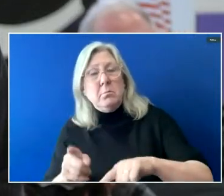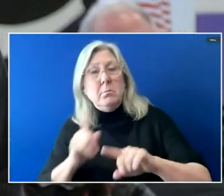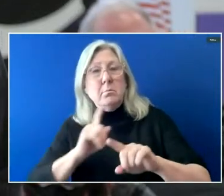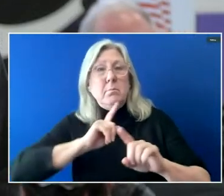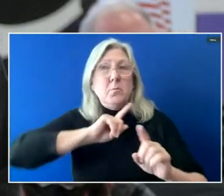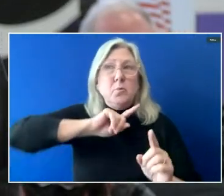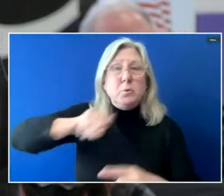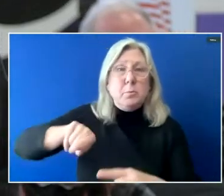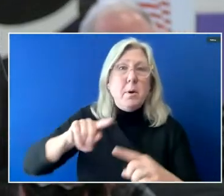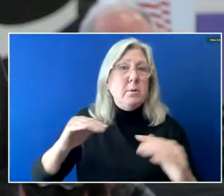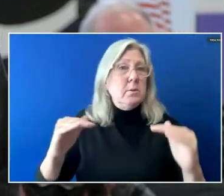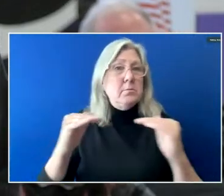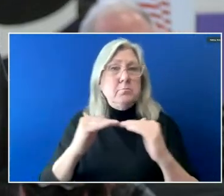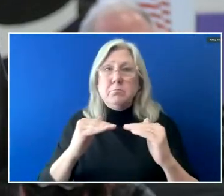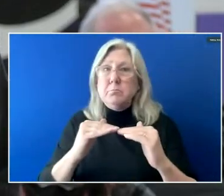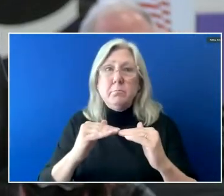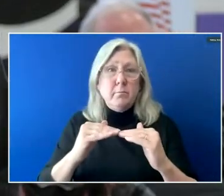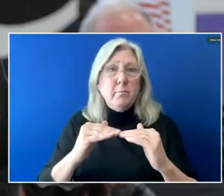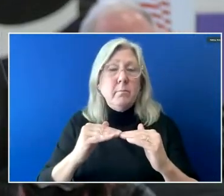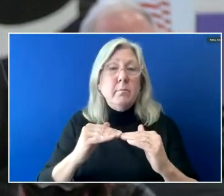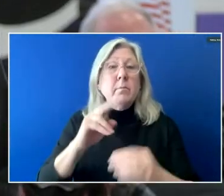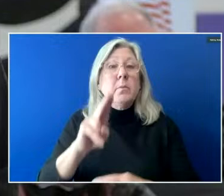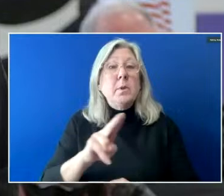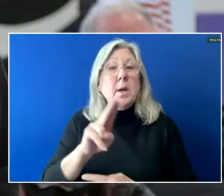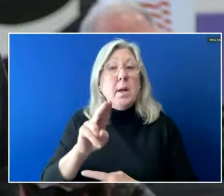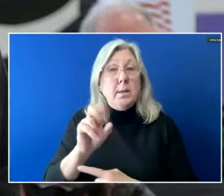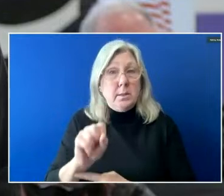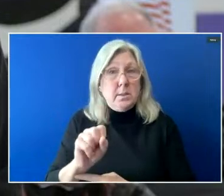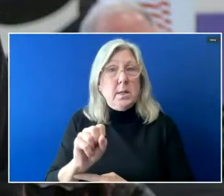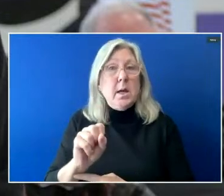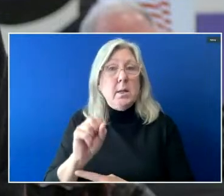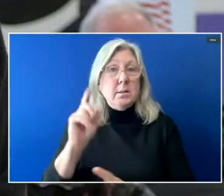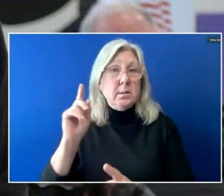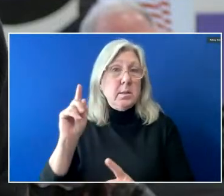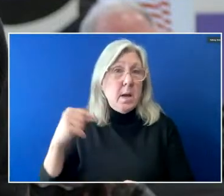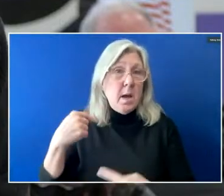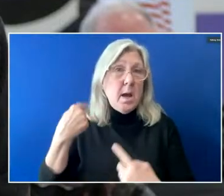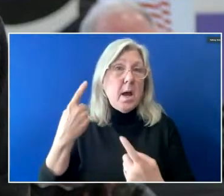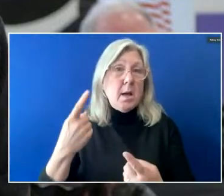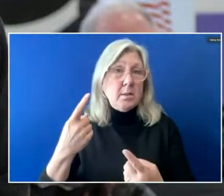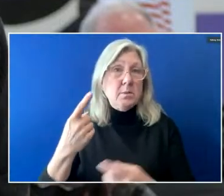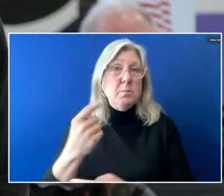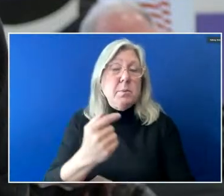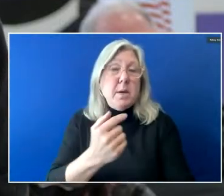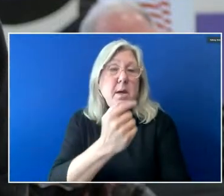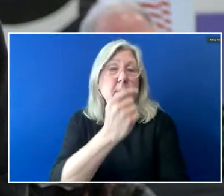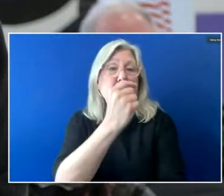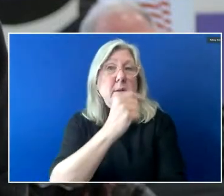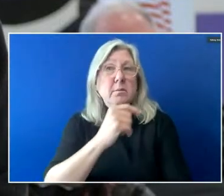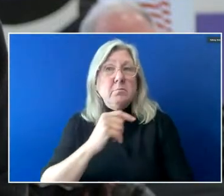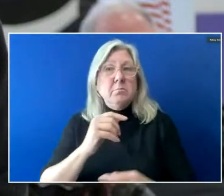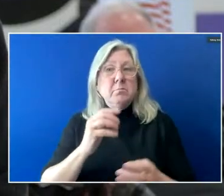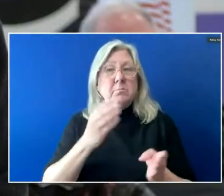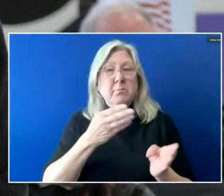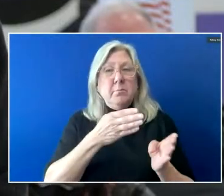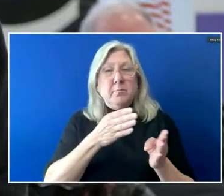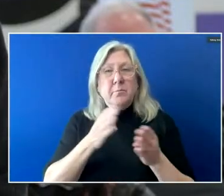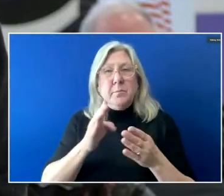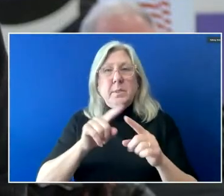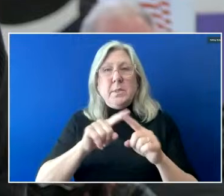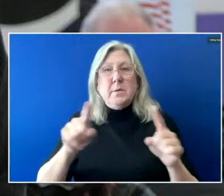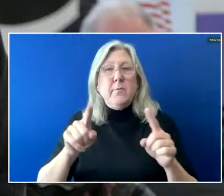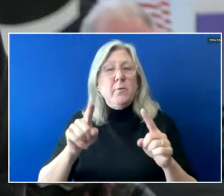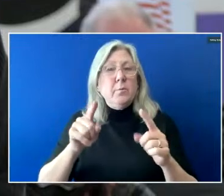response the United States has been moving to a different position over the last several